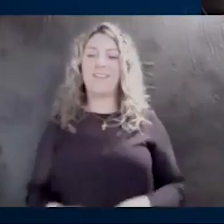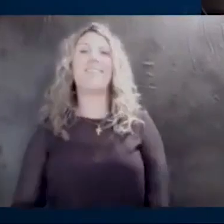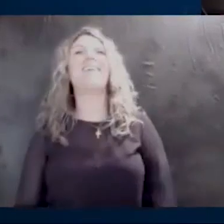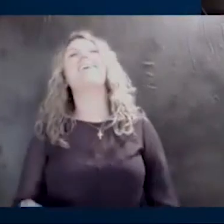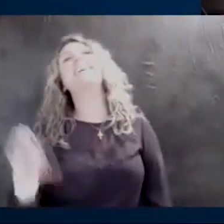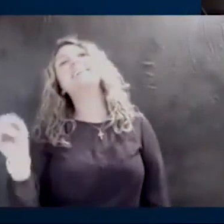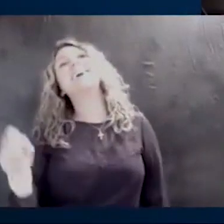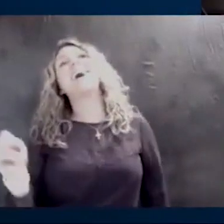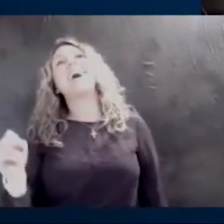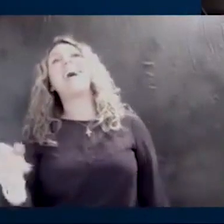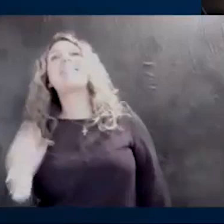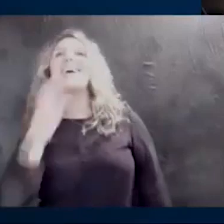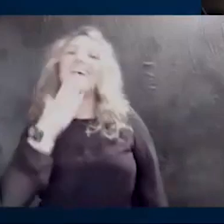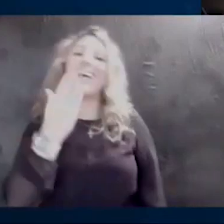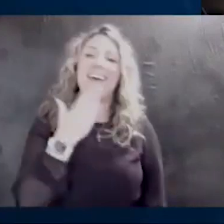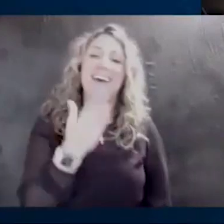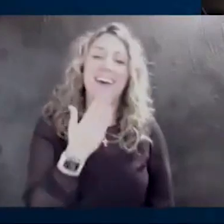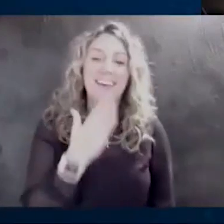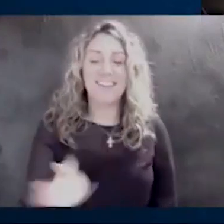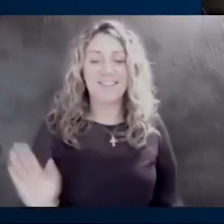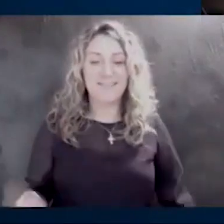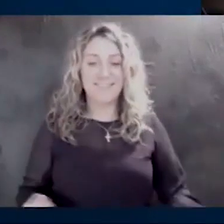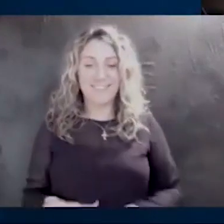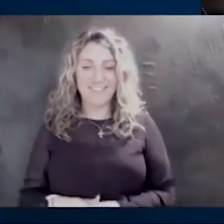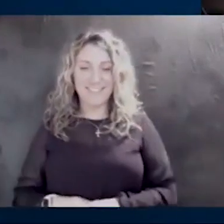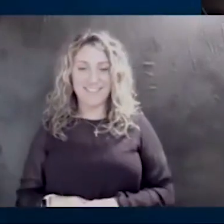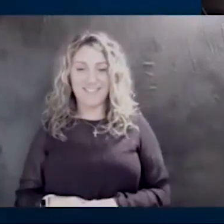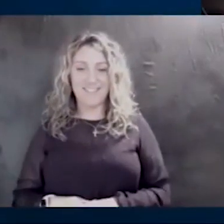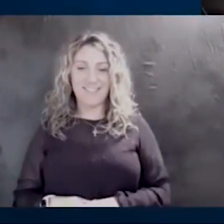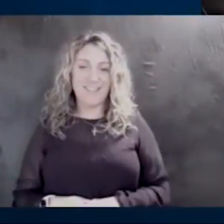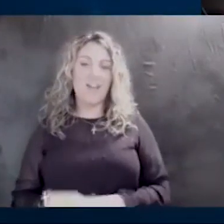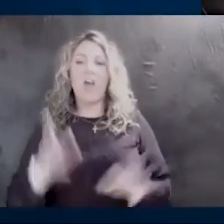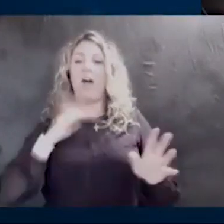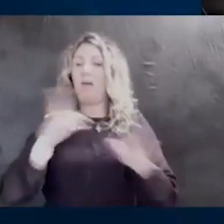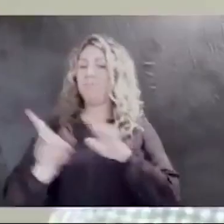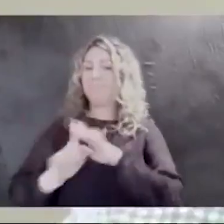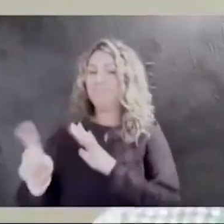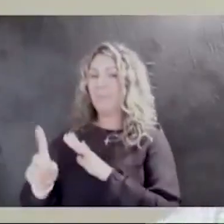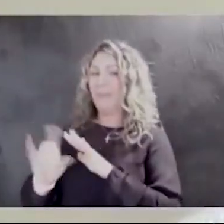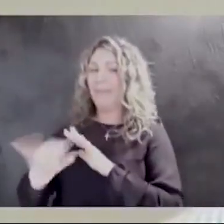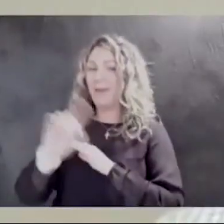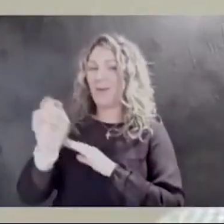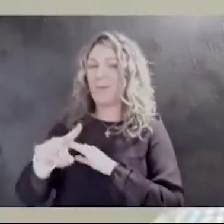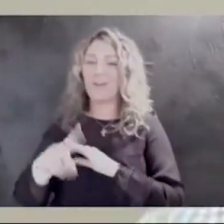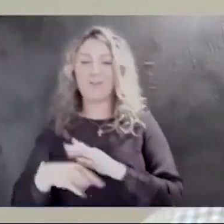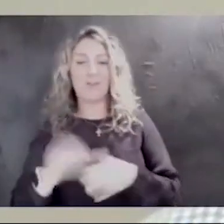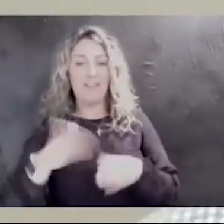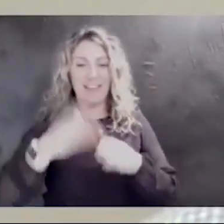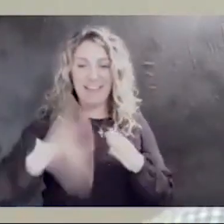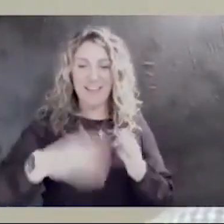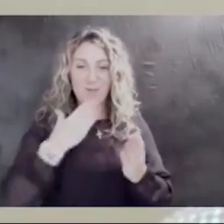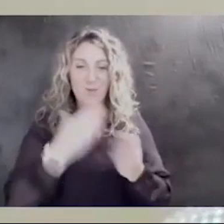You're retiring You can see anyway. whatever you want. You used to walk out the door. Yeah, ended well.